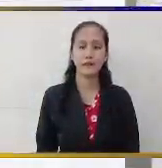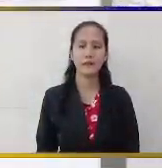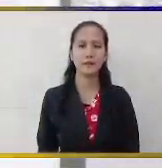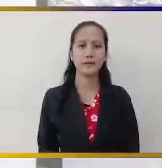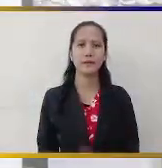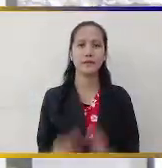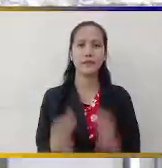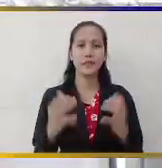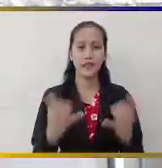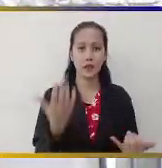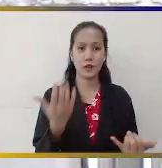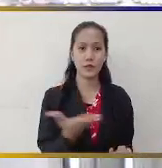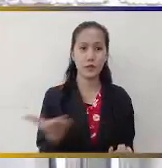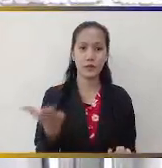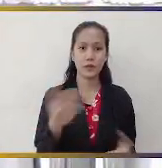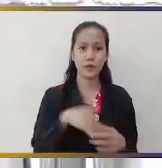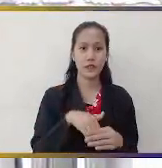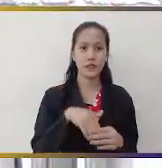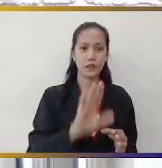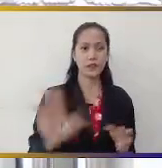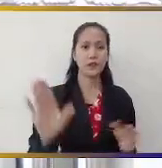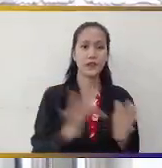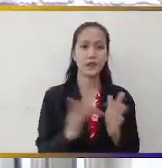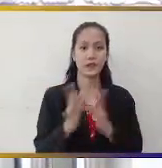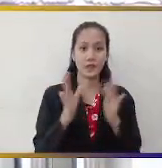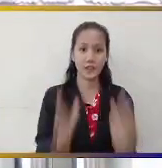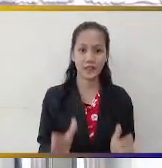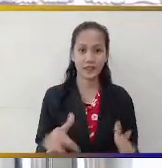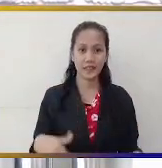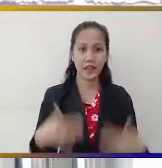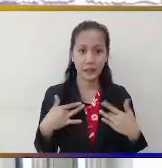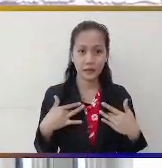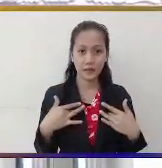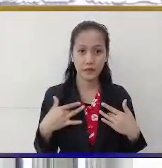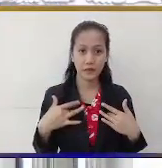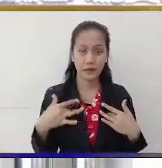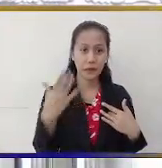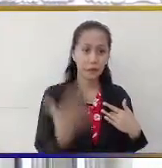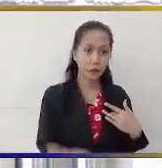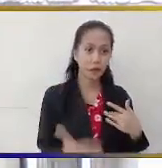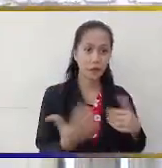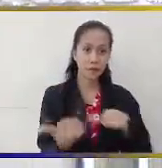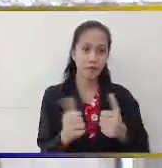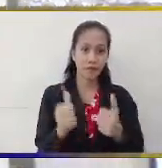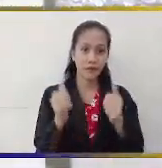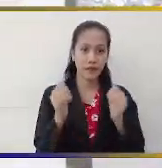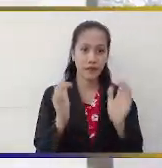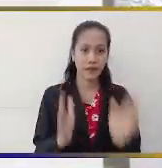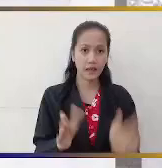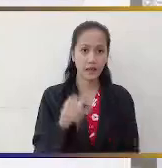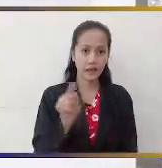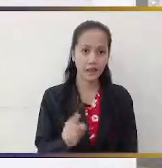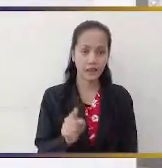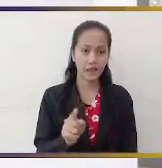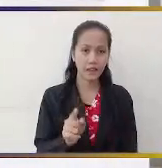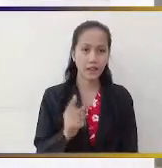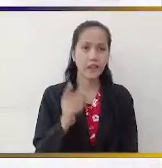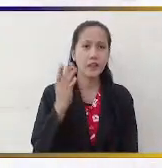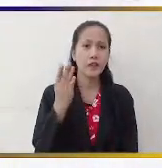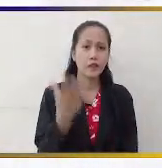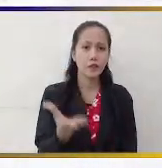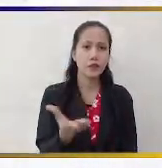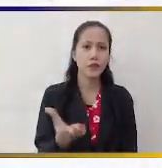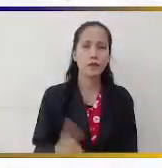in your Christian life. Are you a Baptist? Amen. Now, did you get saved because you were a